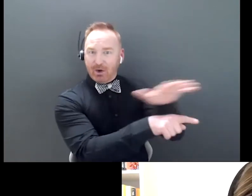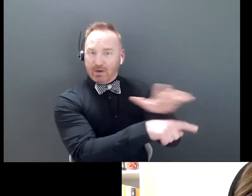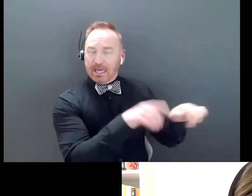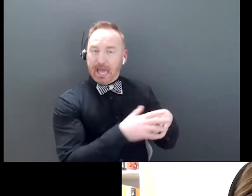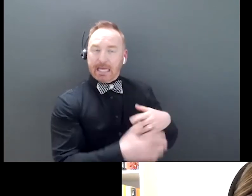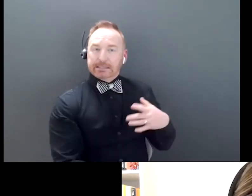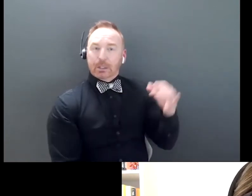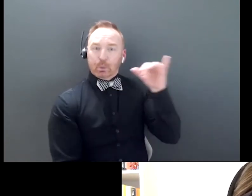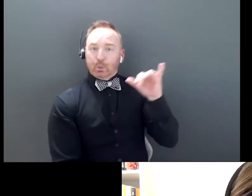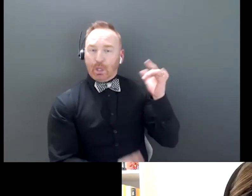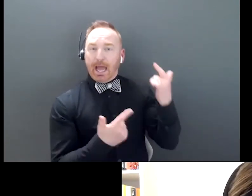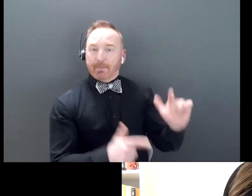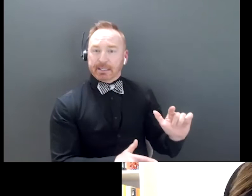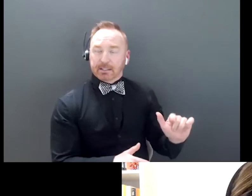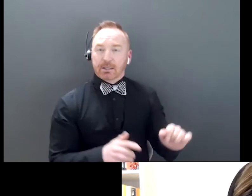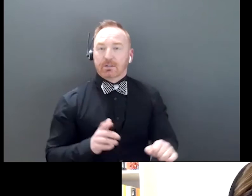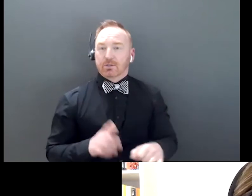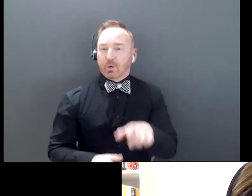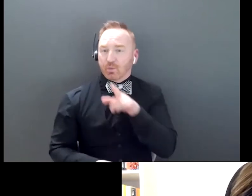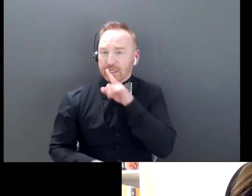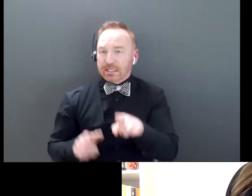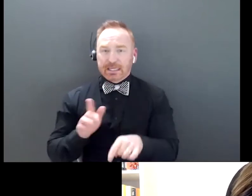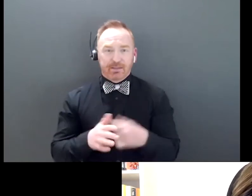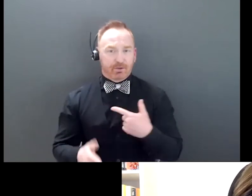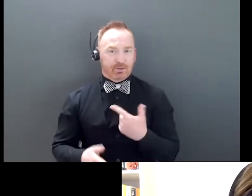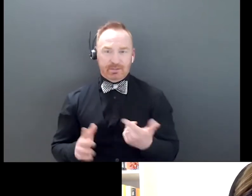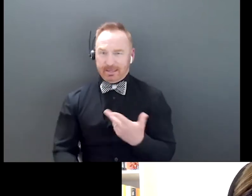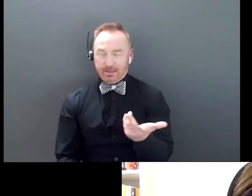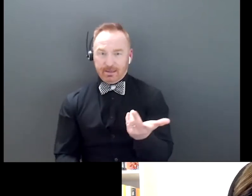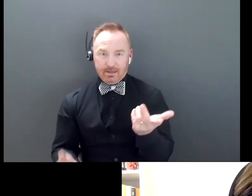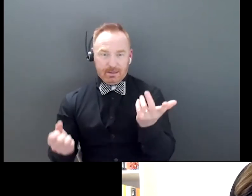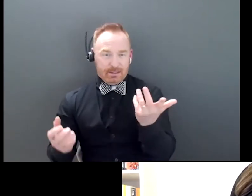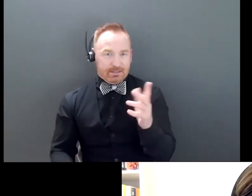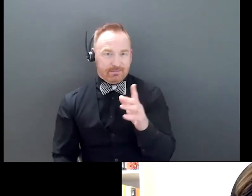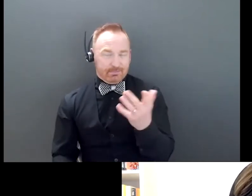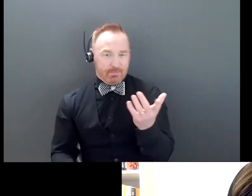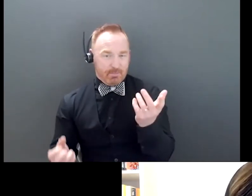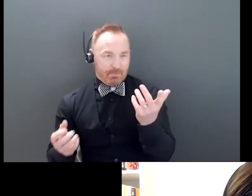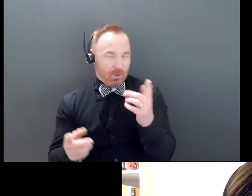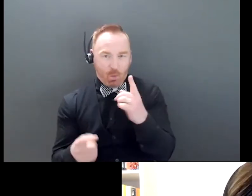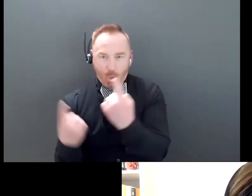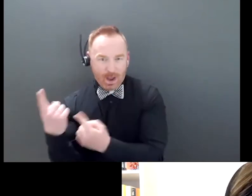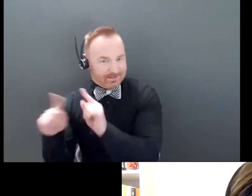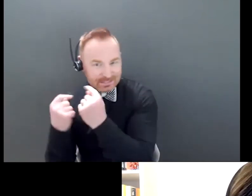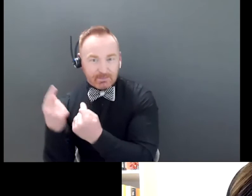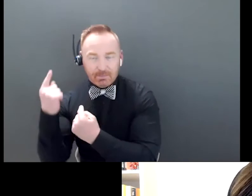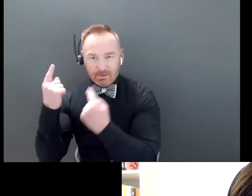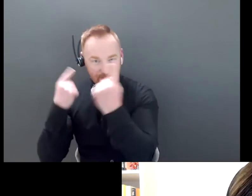that's we're in 36 different countries. There's 90,000 people, so it can't just be one team that's thinking about